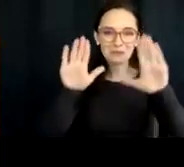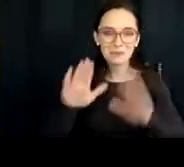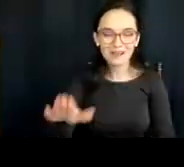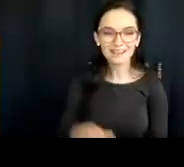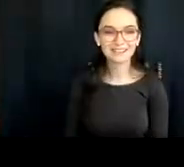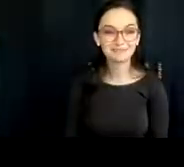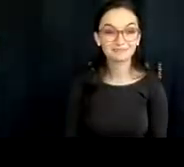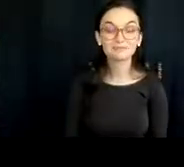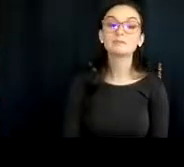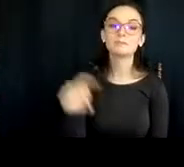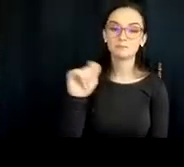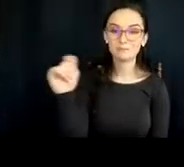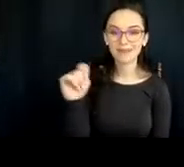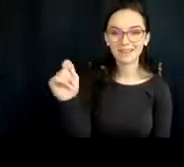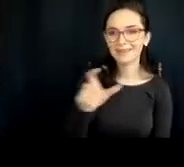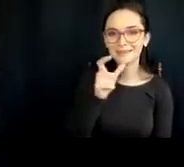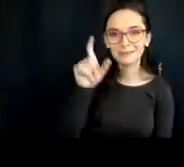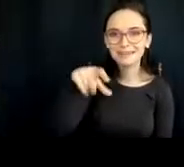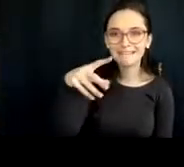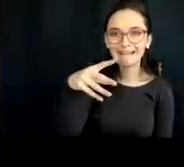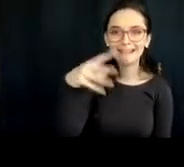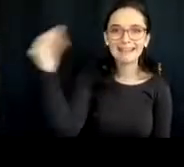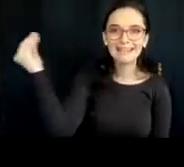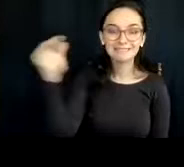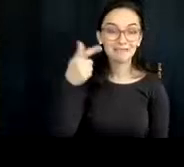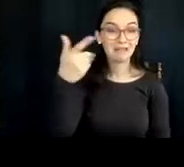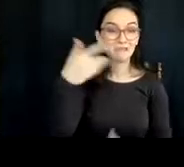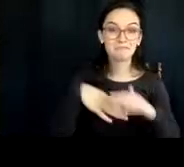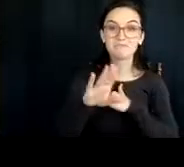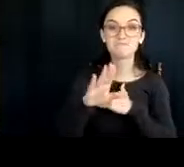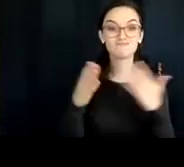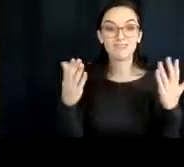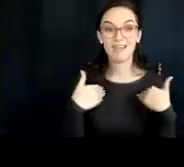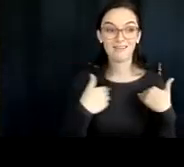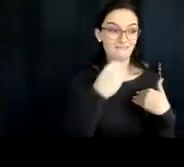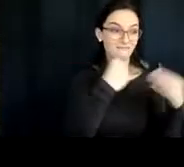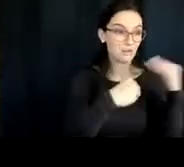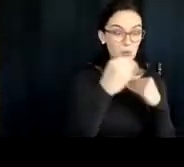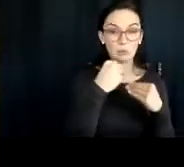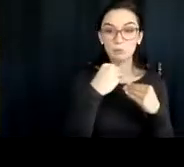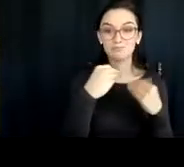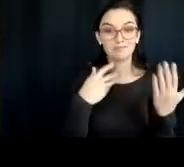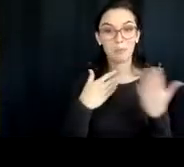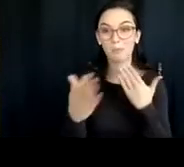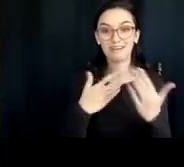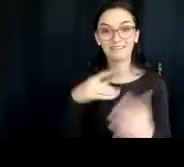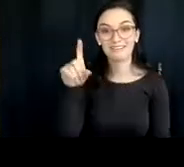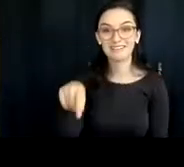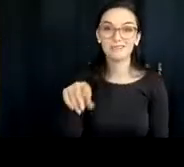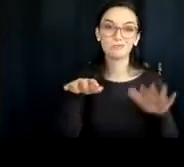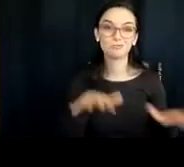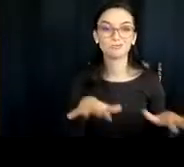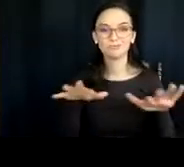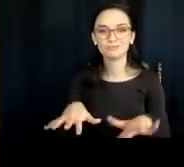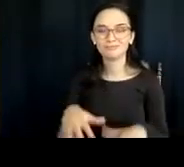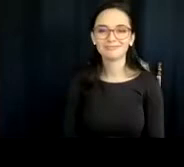so they don't really have to leave. Once they get up here, they've got food and Right. they're chilling. This is amazing. What a great